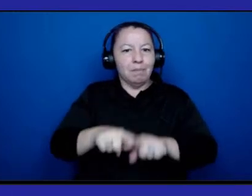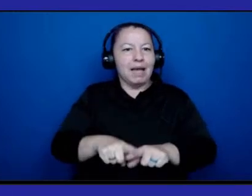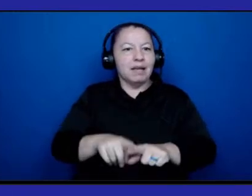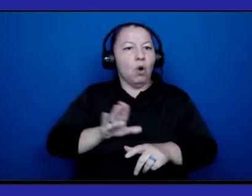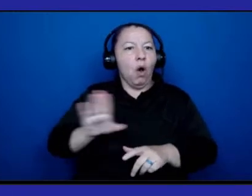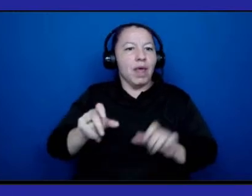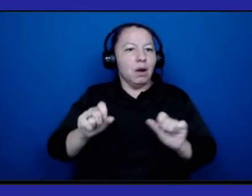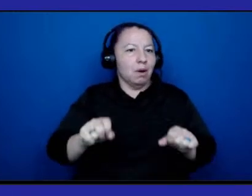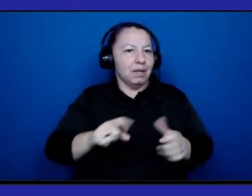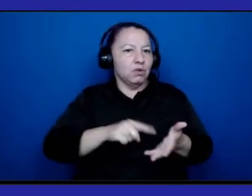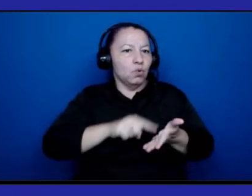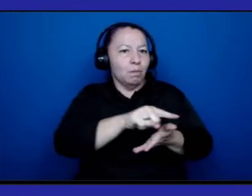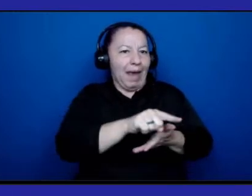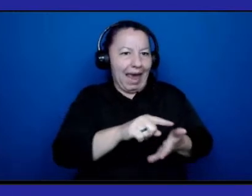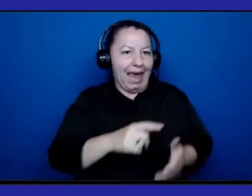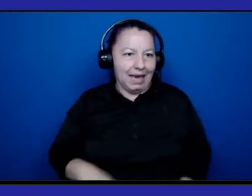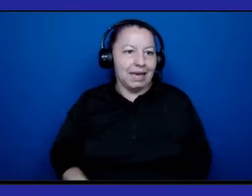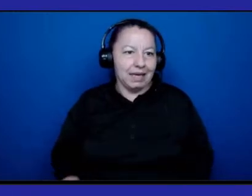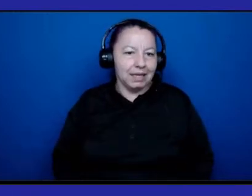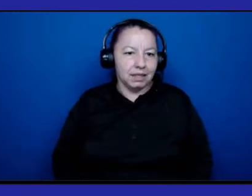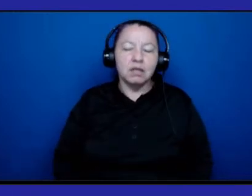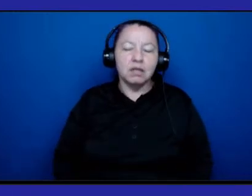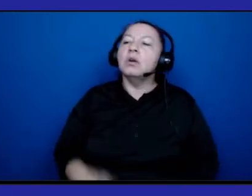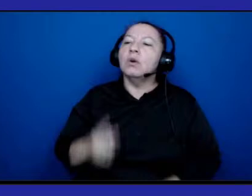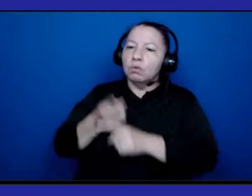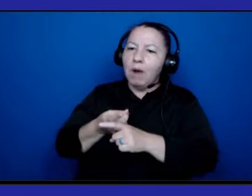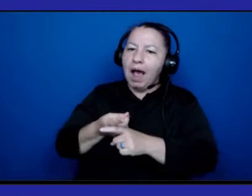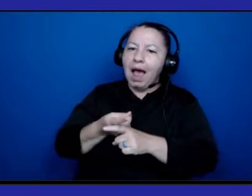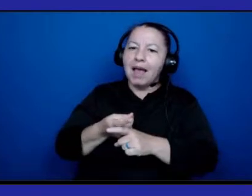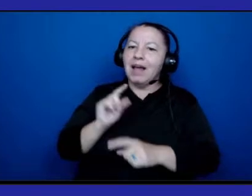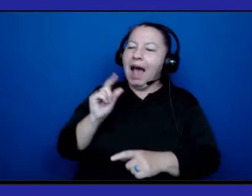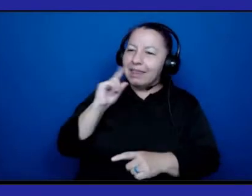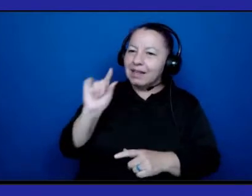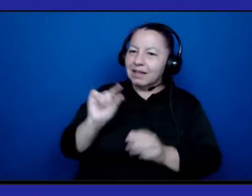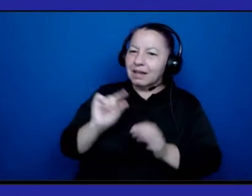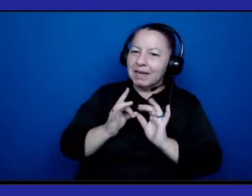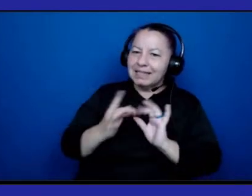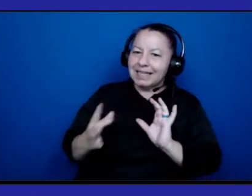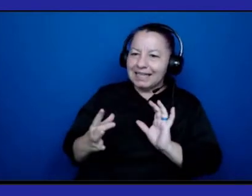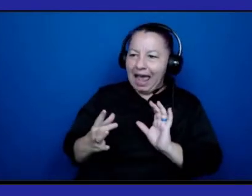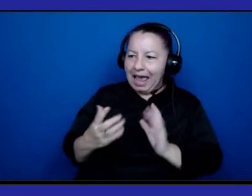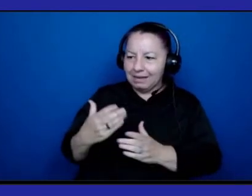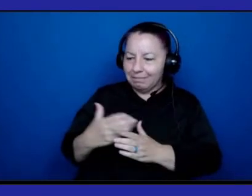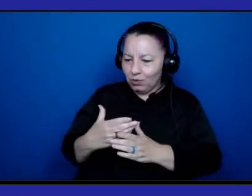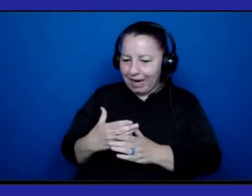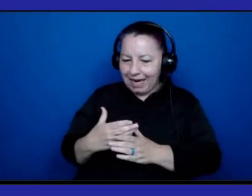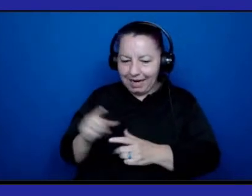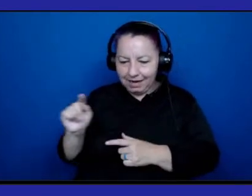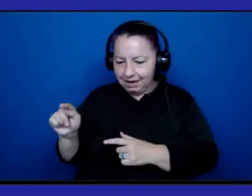pay. So is that the disconnect? There's a little bit of a disconnect between